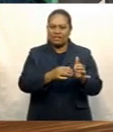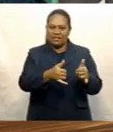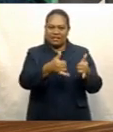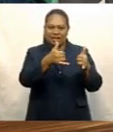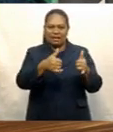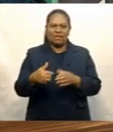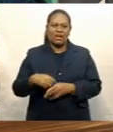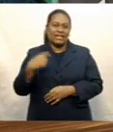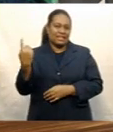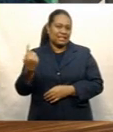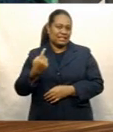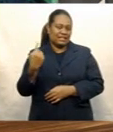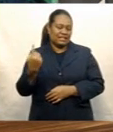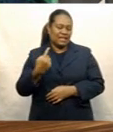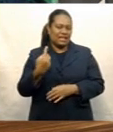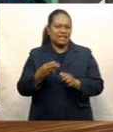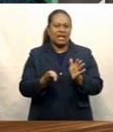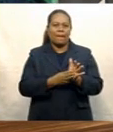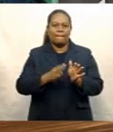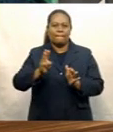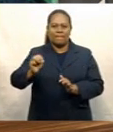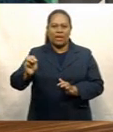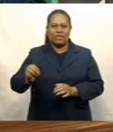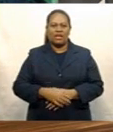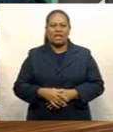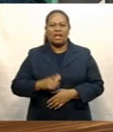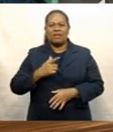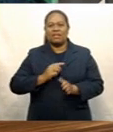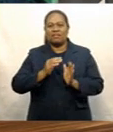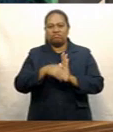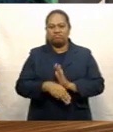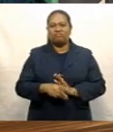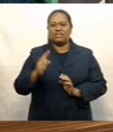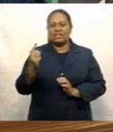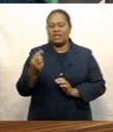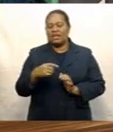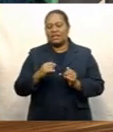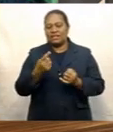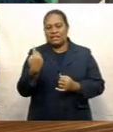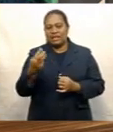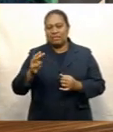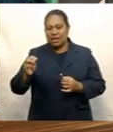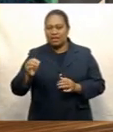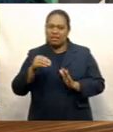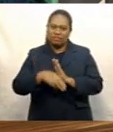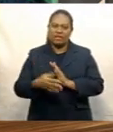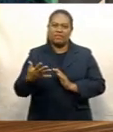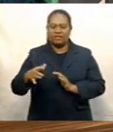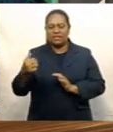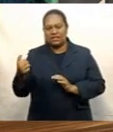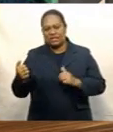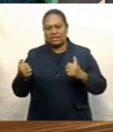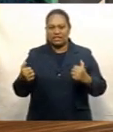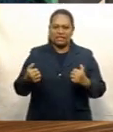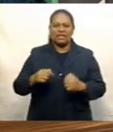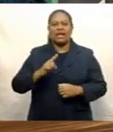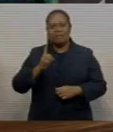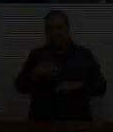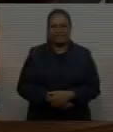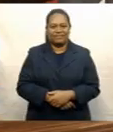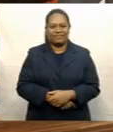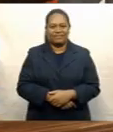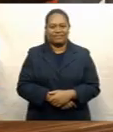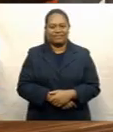St. Mary's. Although they lost 56-6 to St. Mary's 2 months ago, the Silktails are determined to make amends on